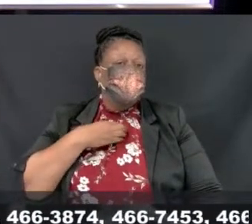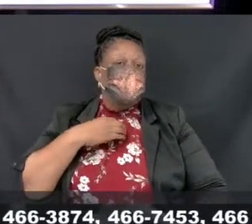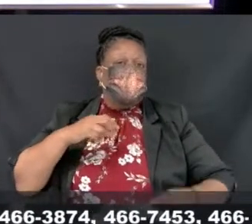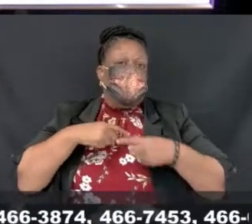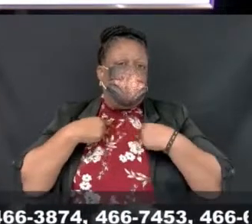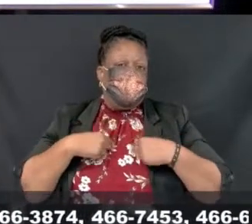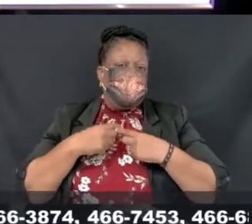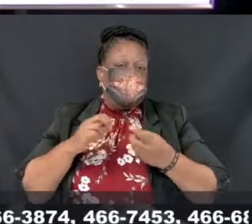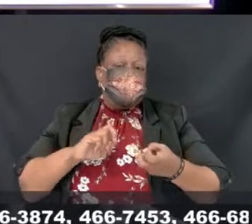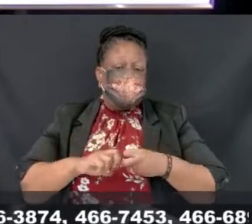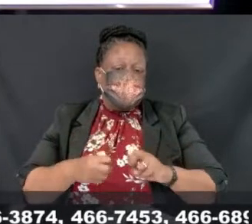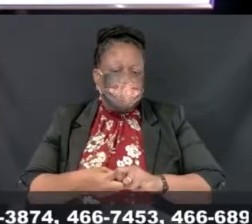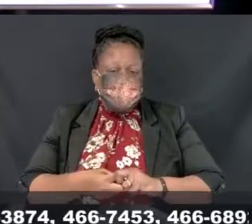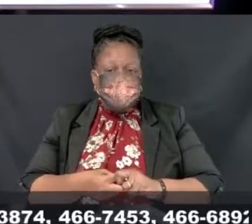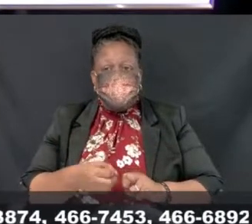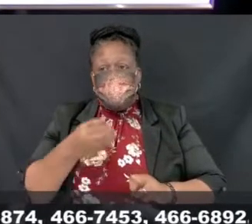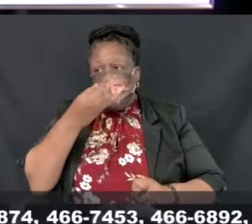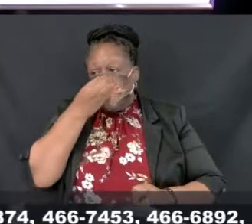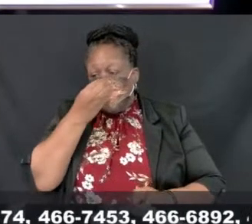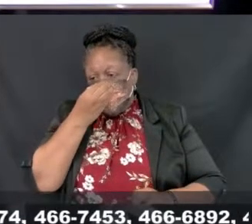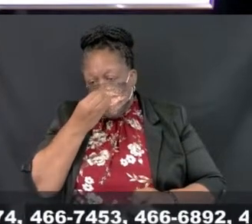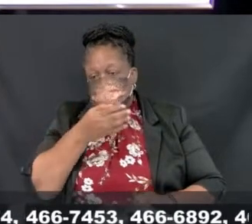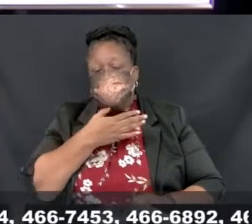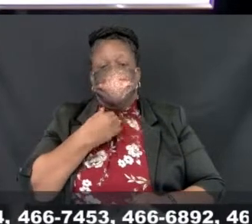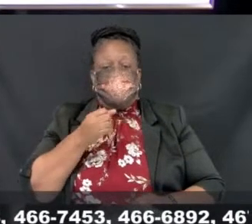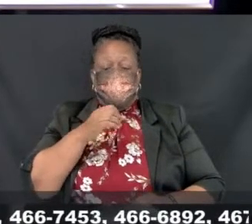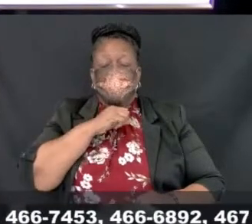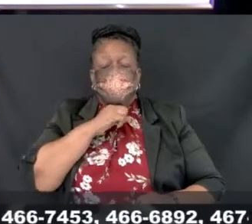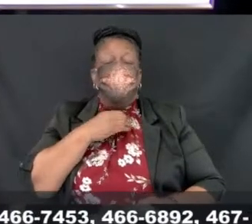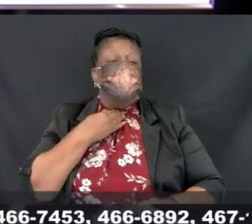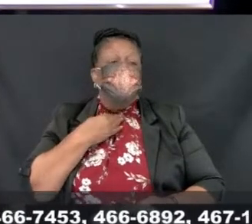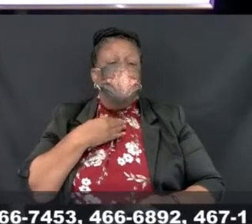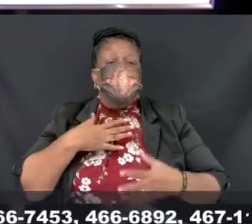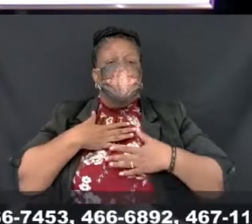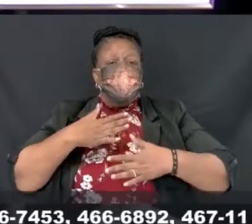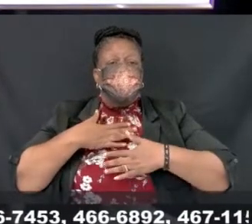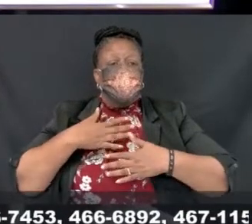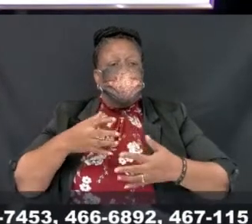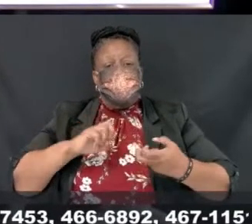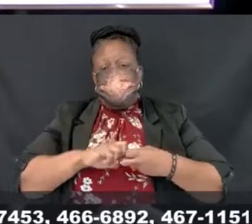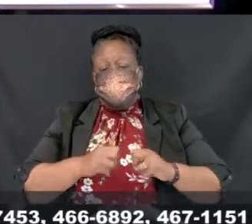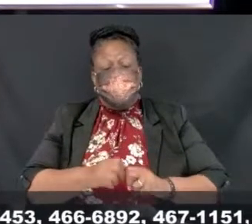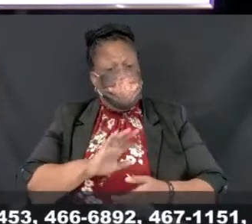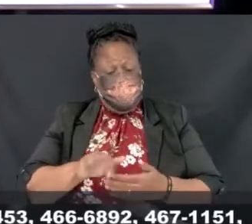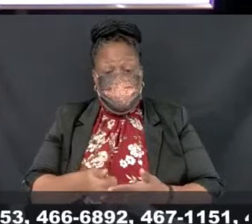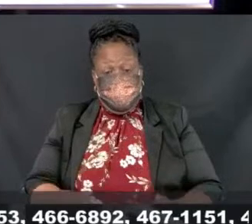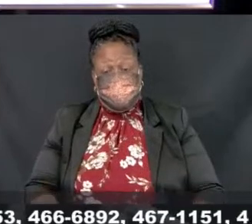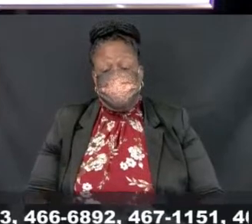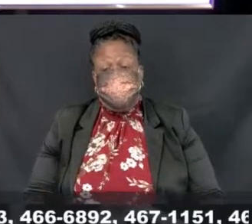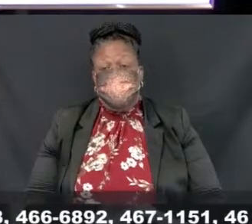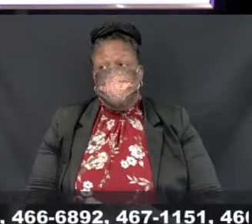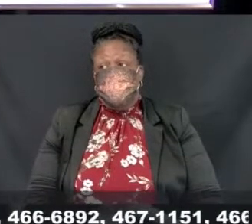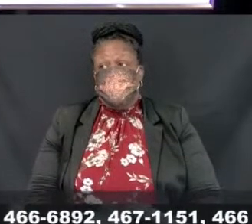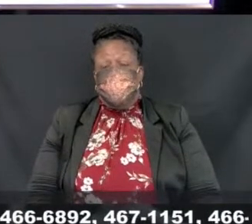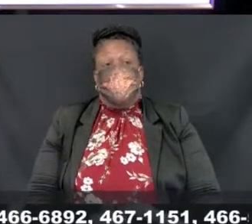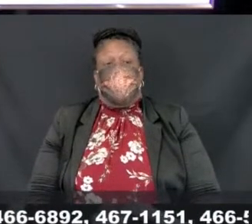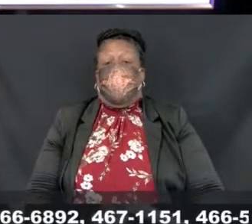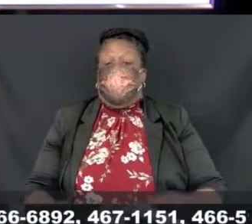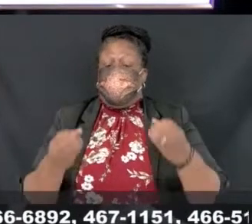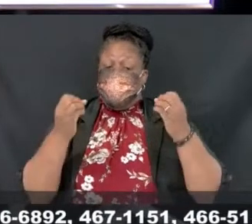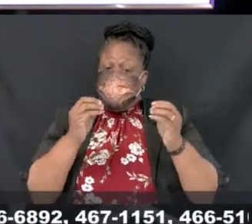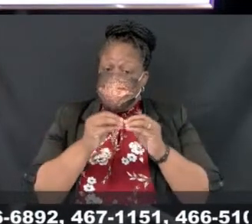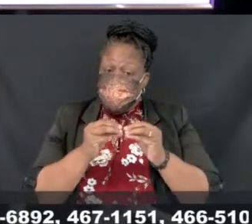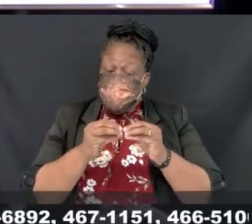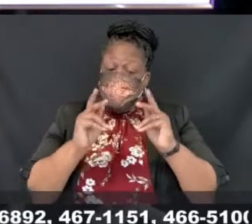were boosted were 21 times less likely to die from COVID-19 compared to those who were unvaccinated,